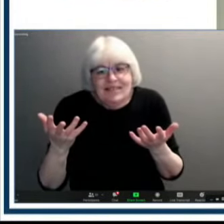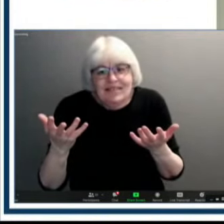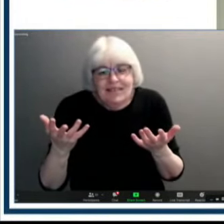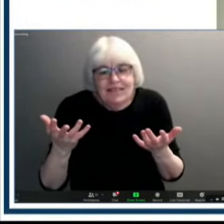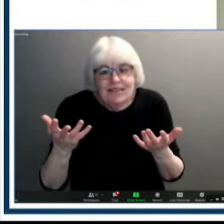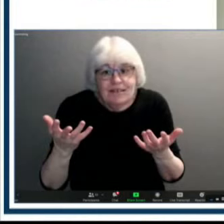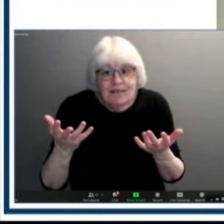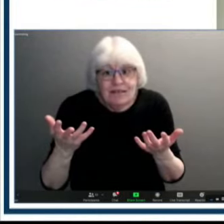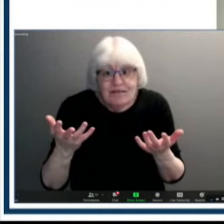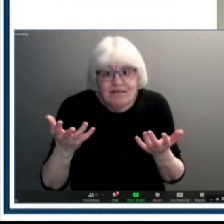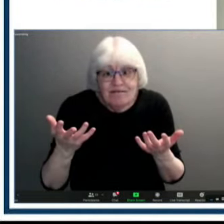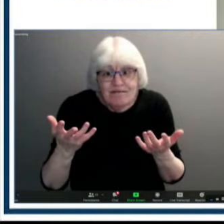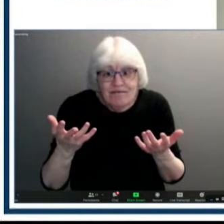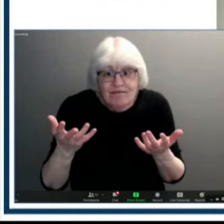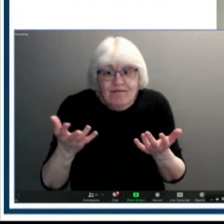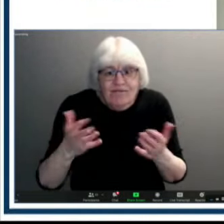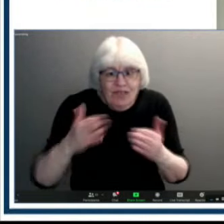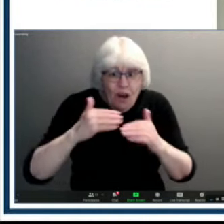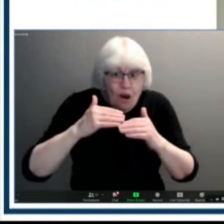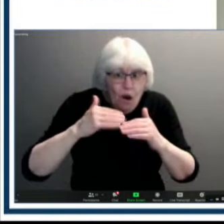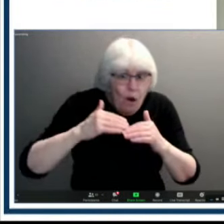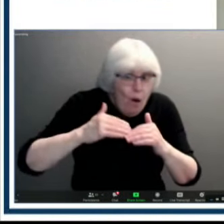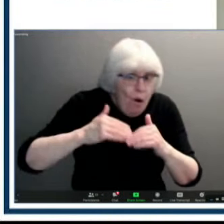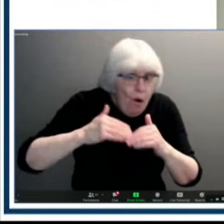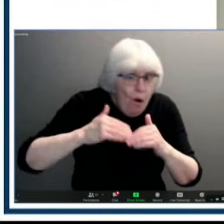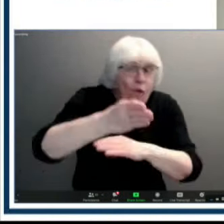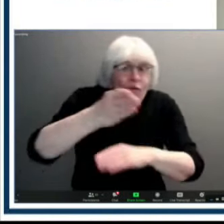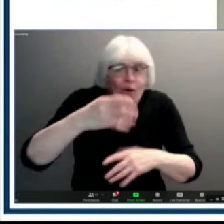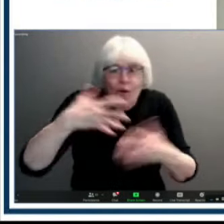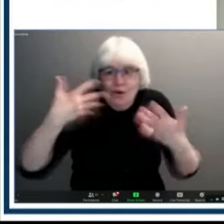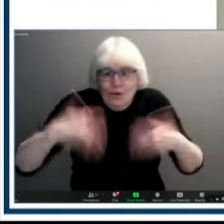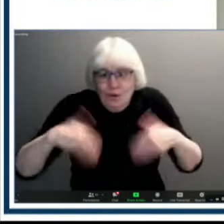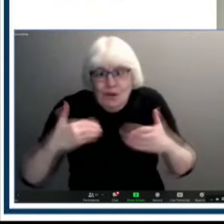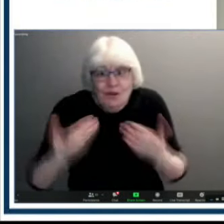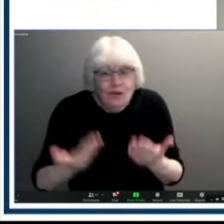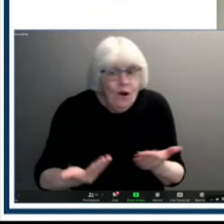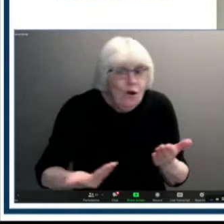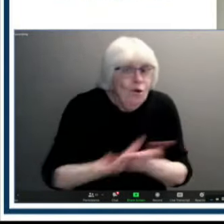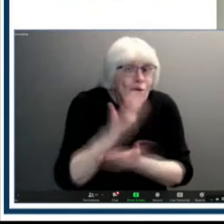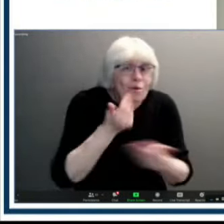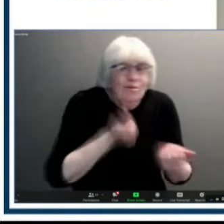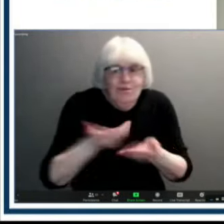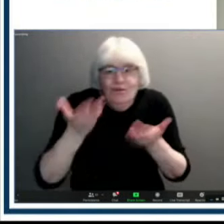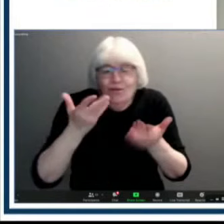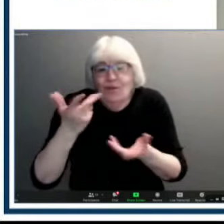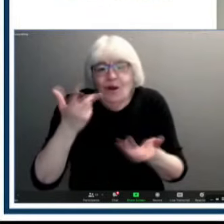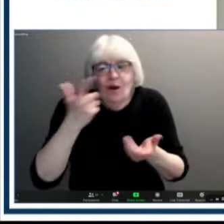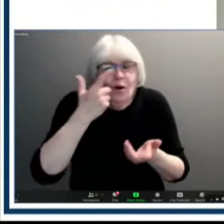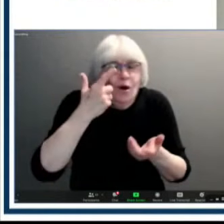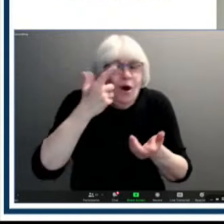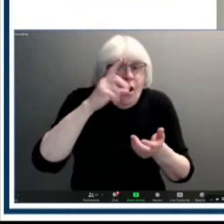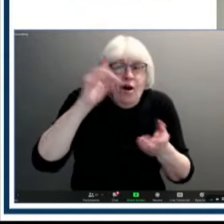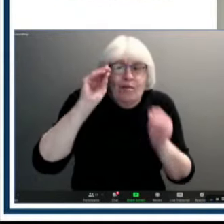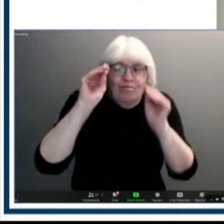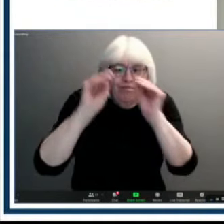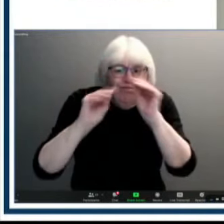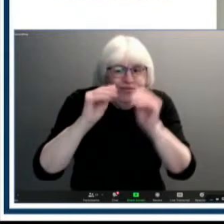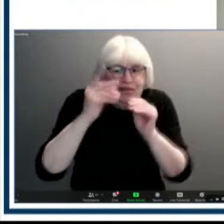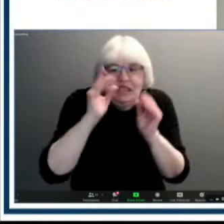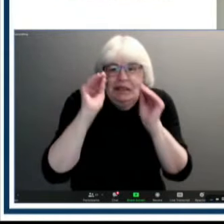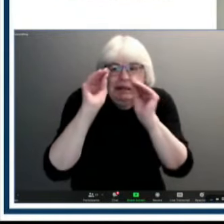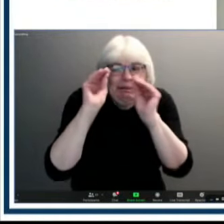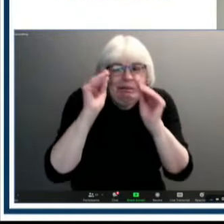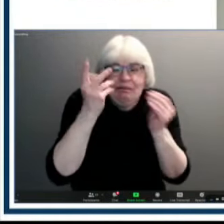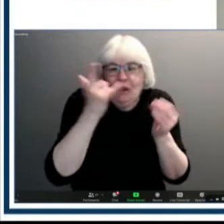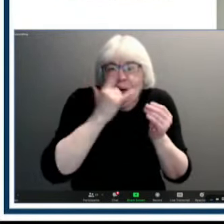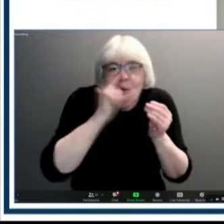and what are the trends of new hospitalizations coming in and the factors around those new hospitalizations. So really, this is an opportunity to shift away